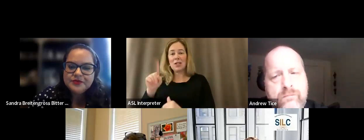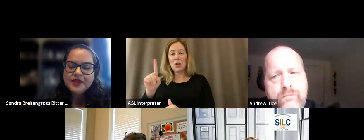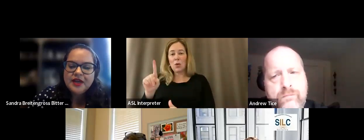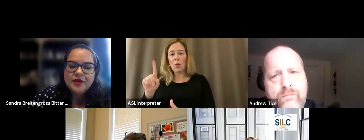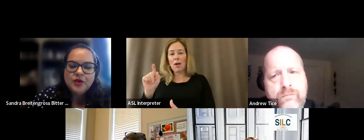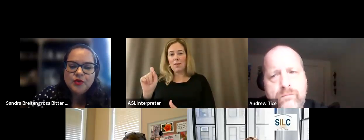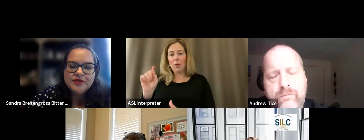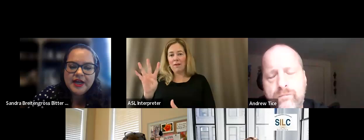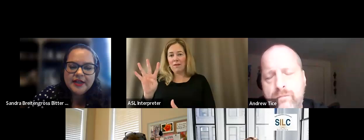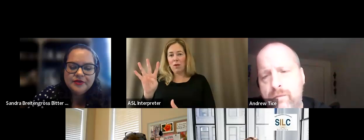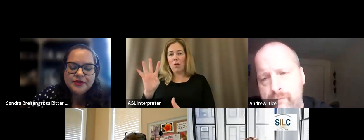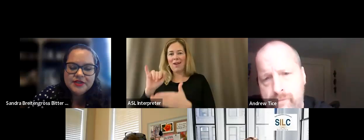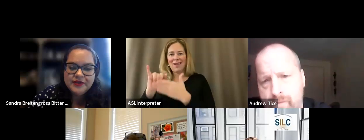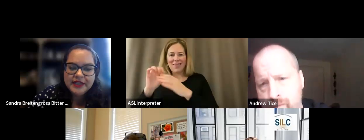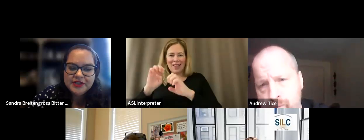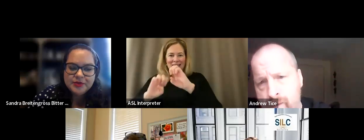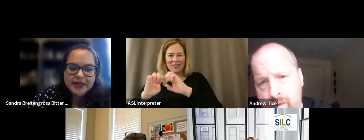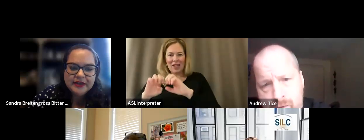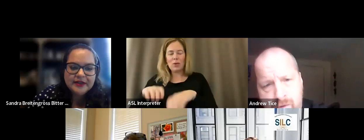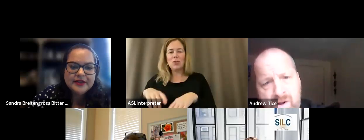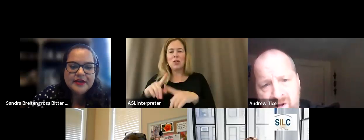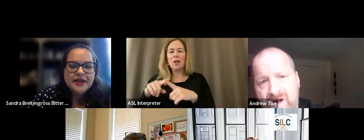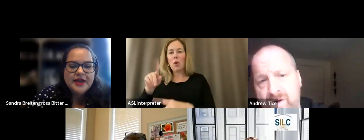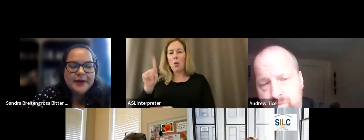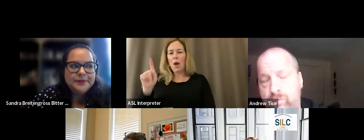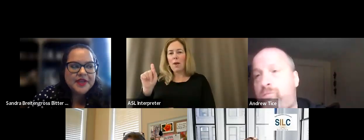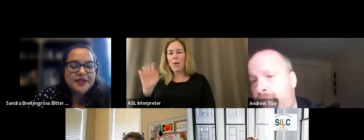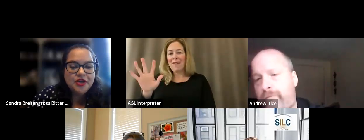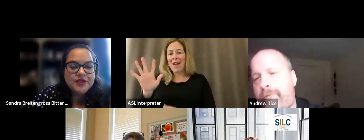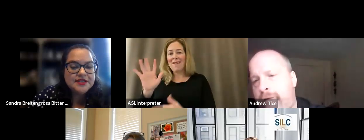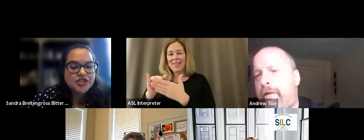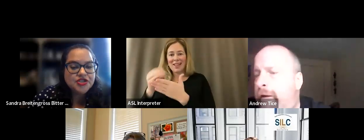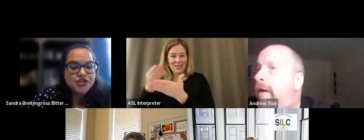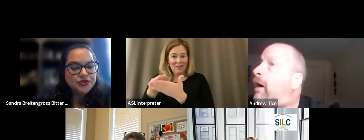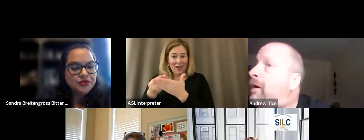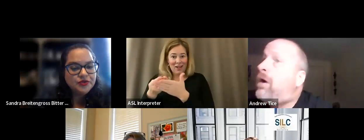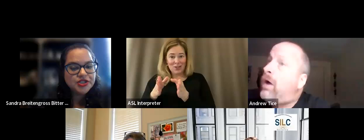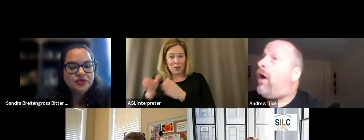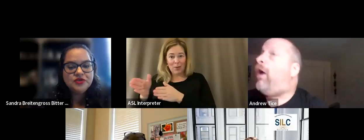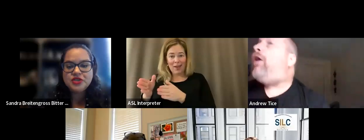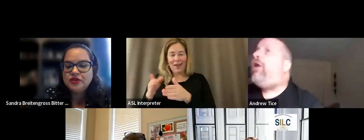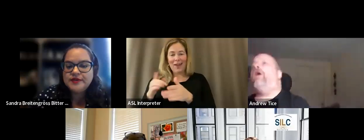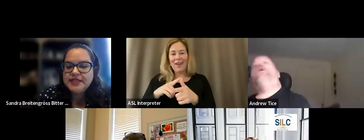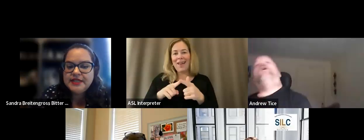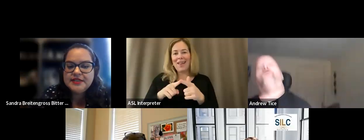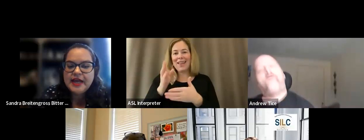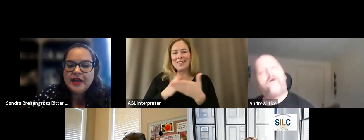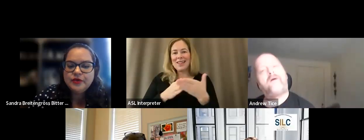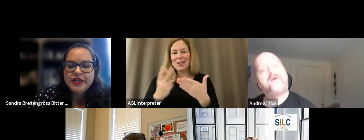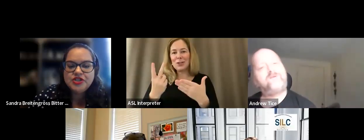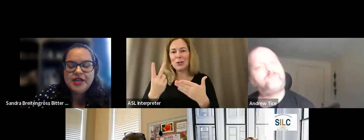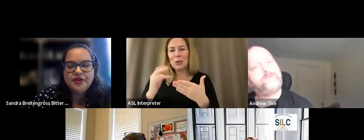evaluation, 1.5, which is the financial plan, and then go into section 2, which includes